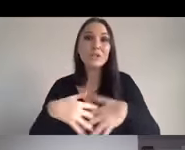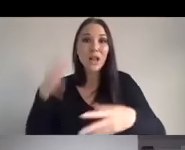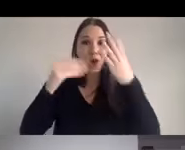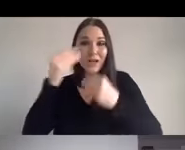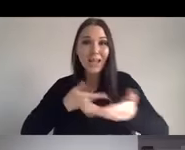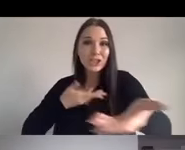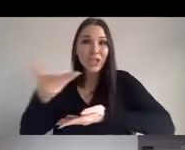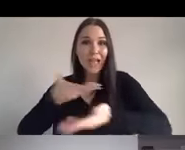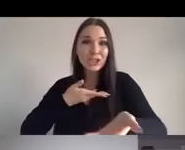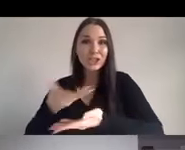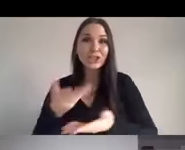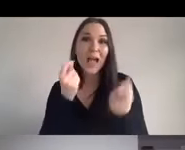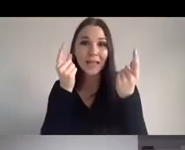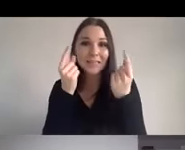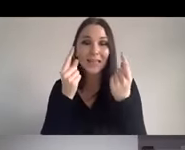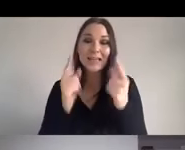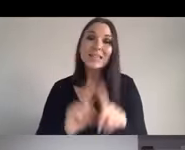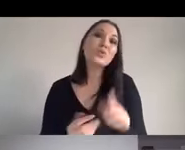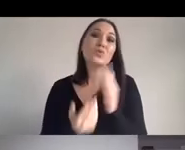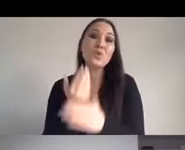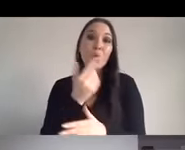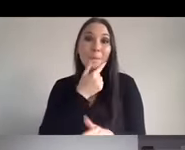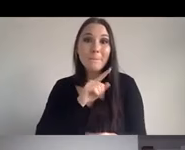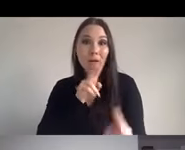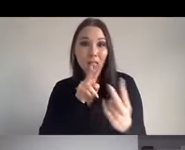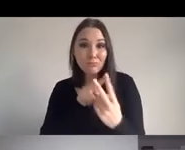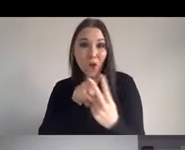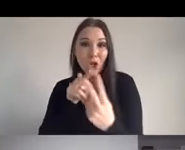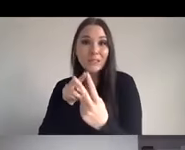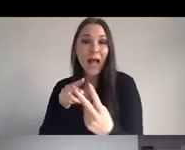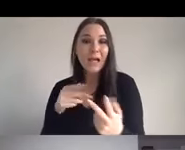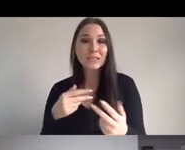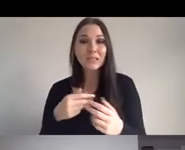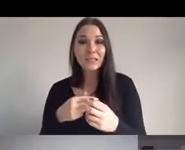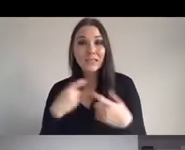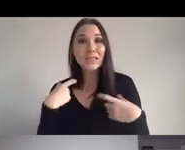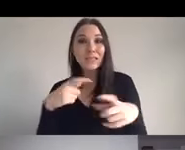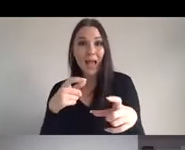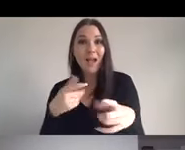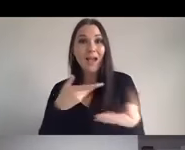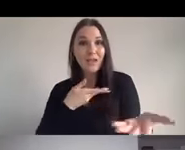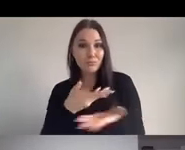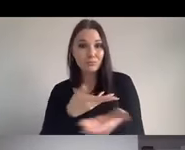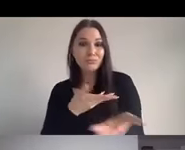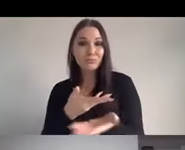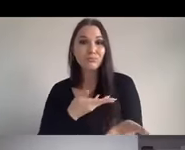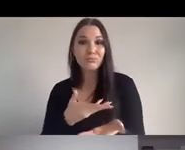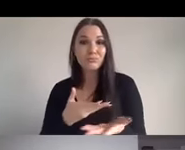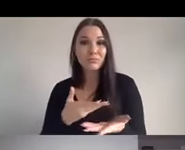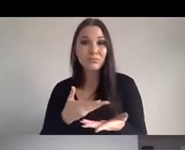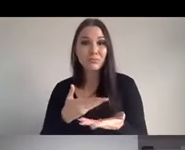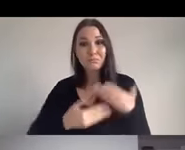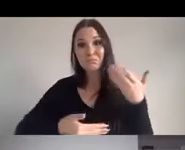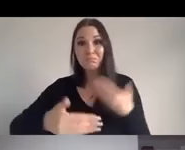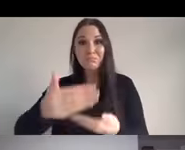good to get then new people and keep contacted, and then also stay on the cutting edge, right, of